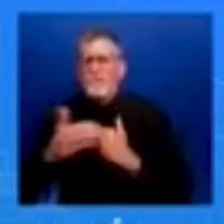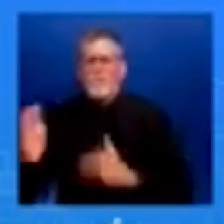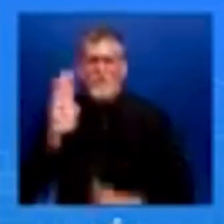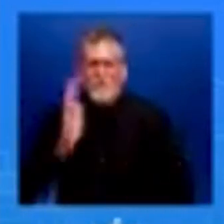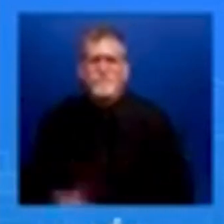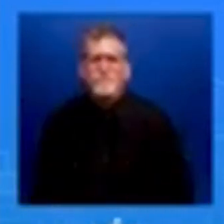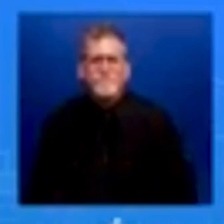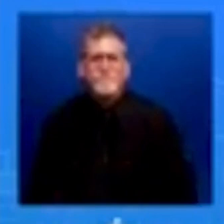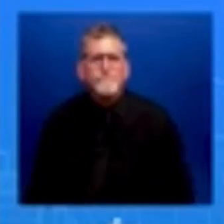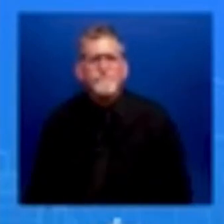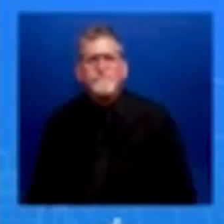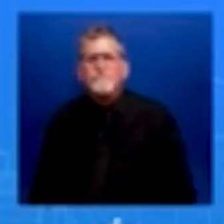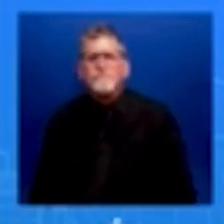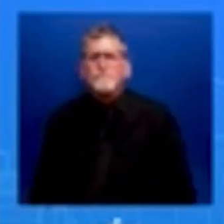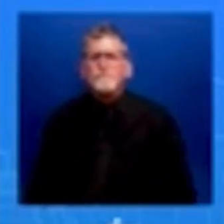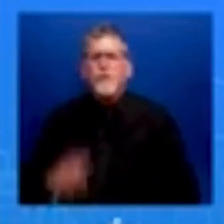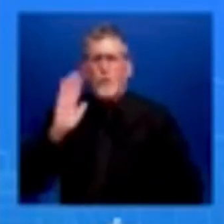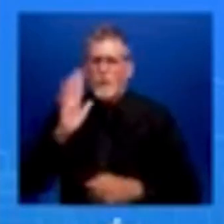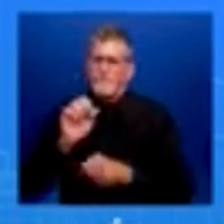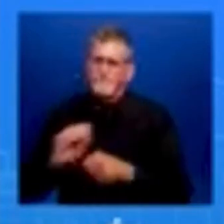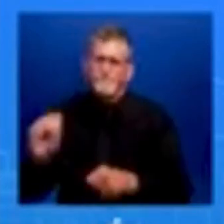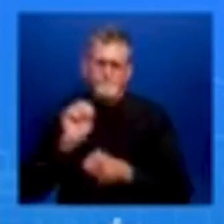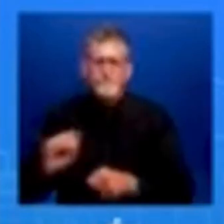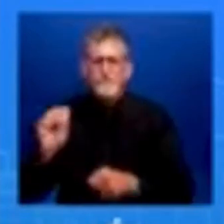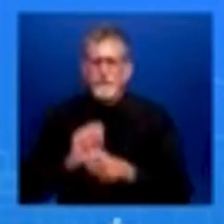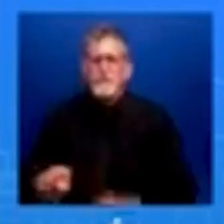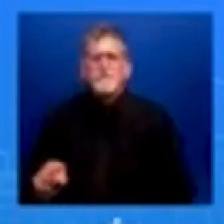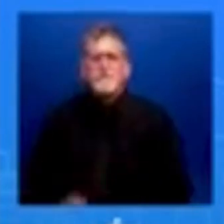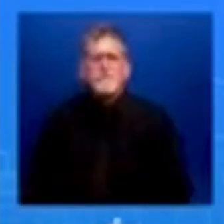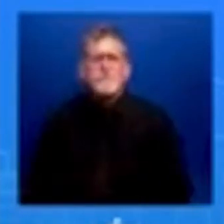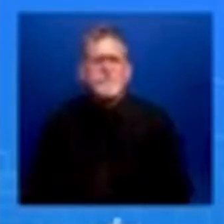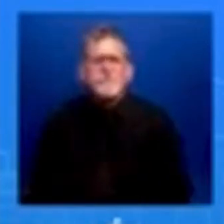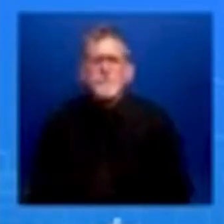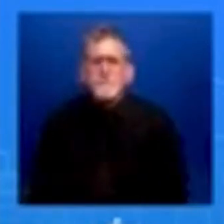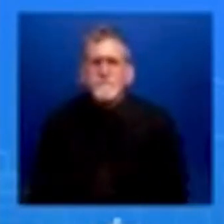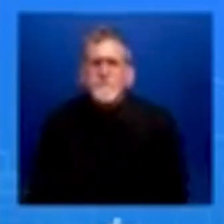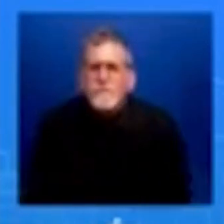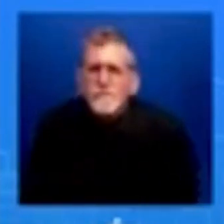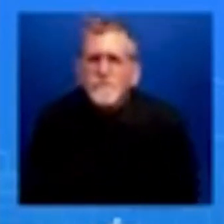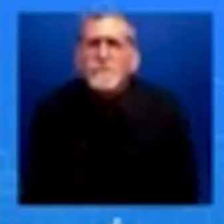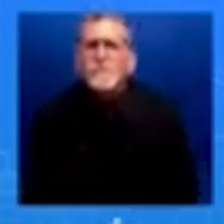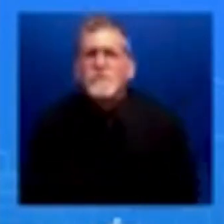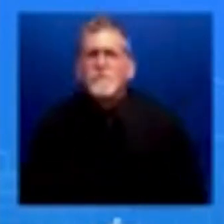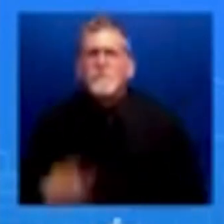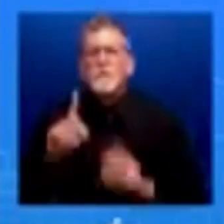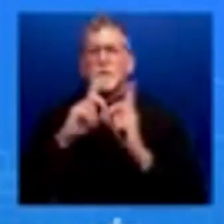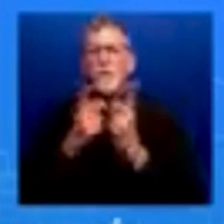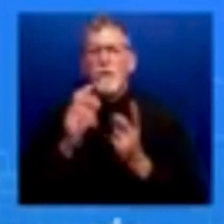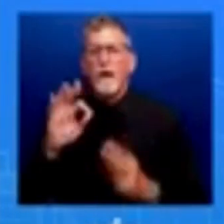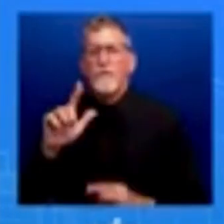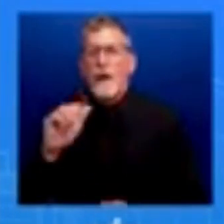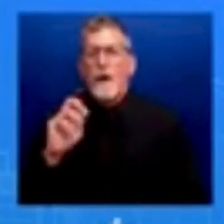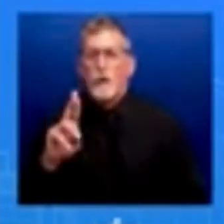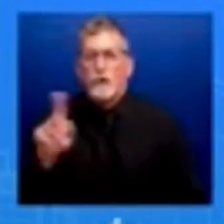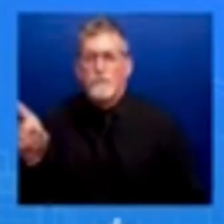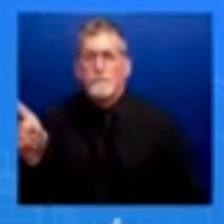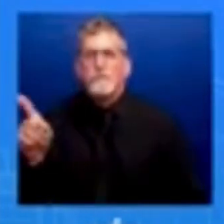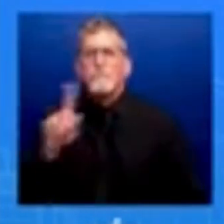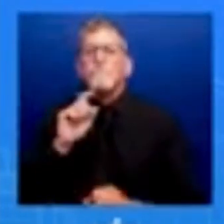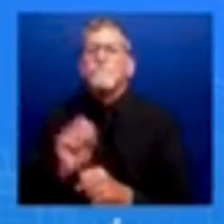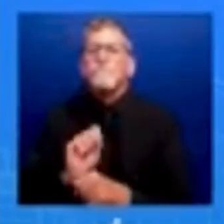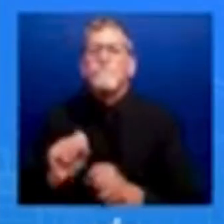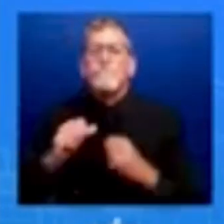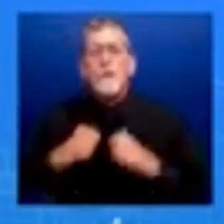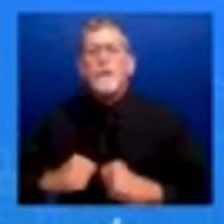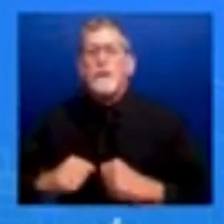done. But I want to be clear, the department, this is Department of Labor, has been taking action to protect workers this entire time